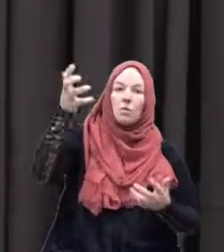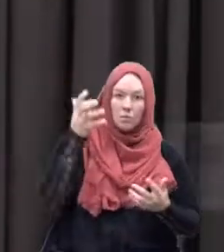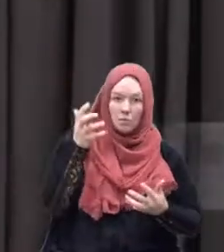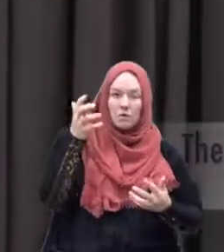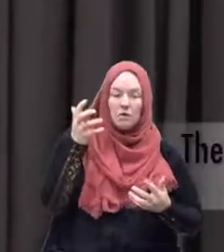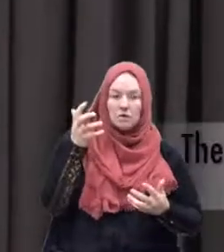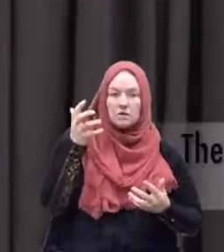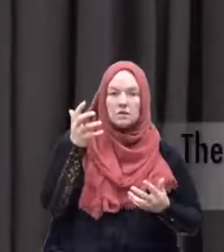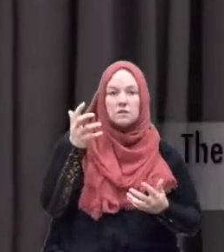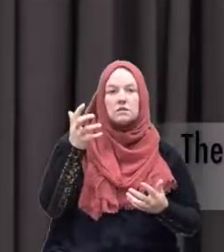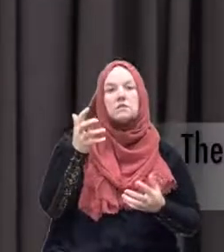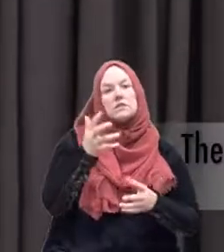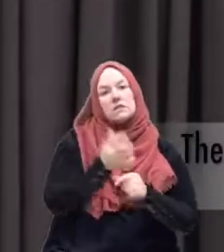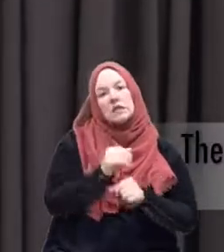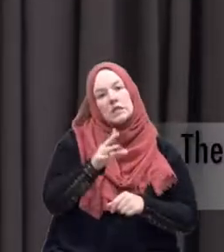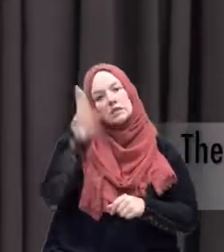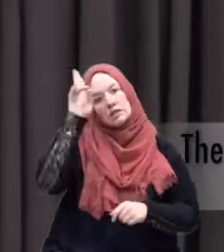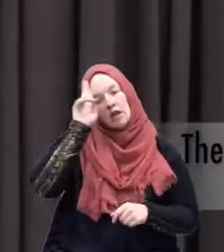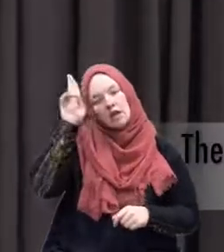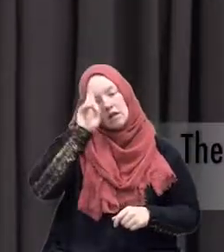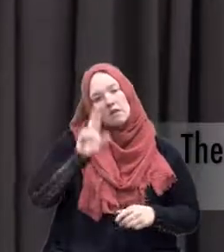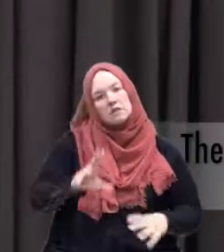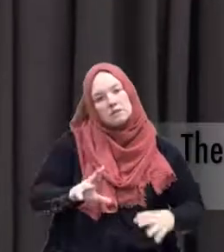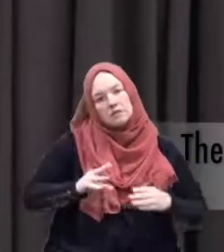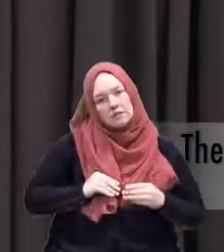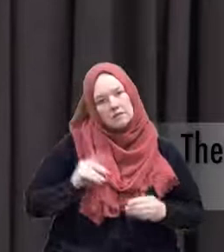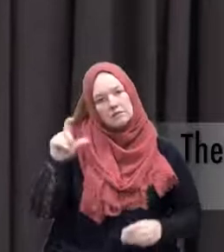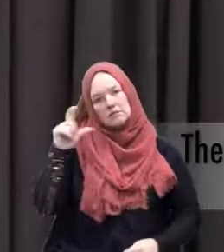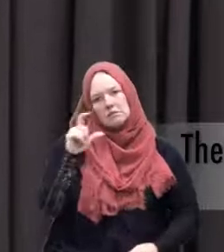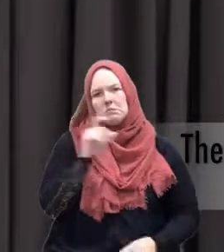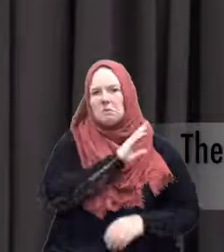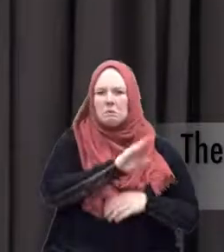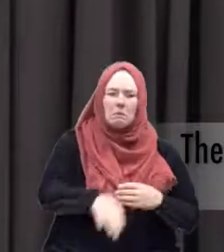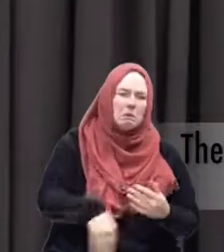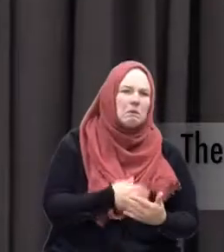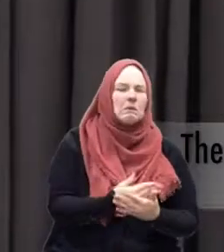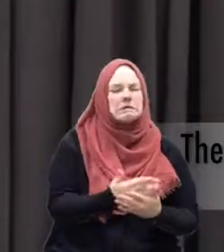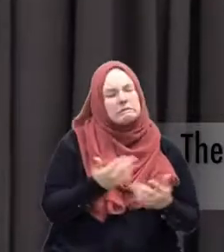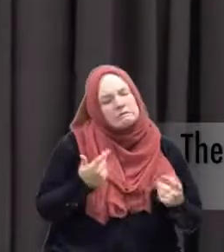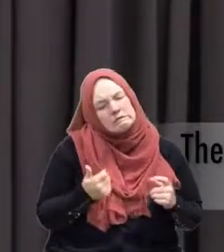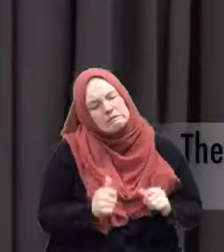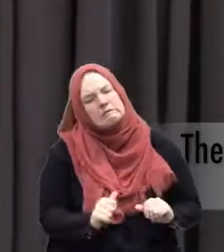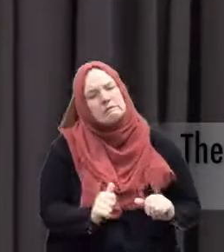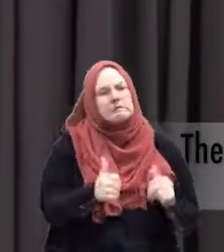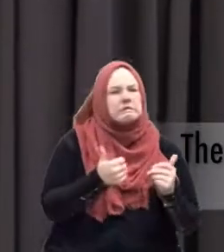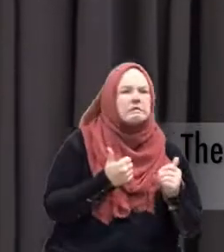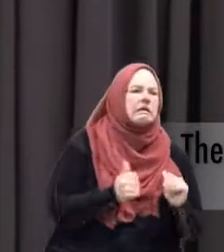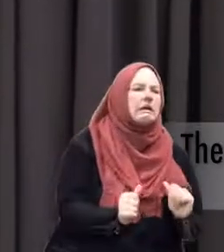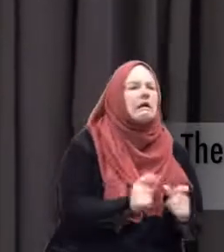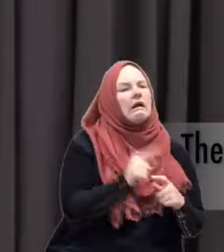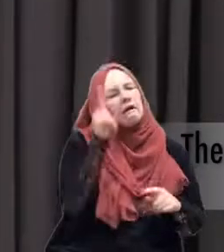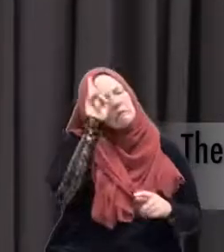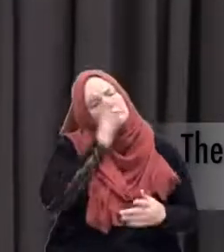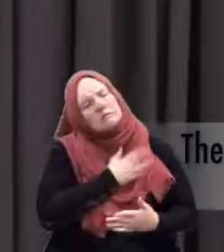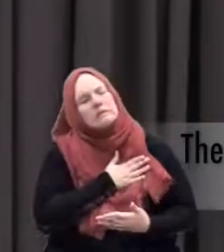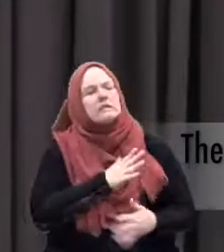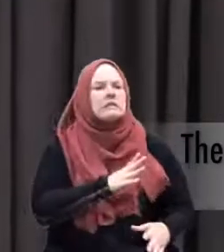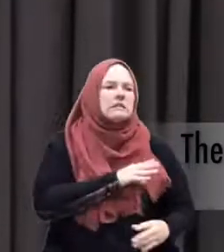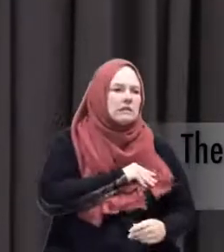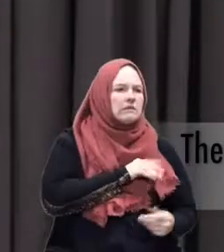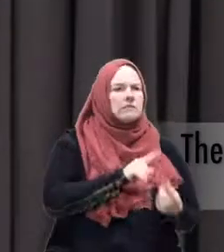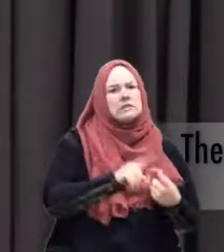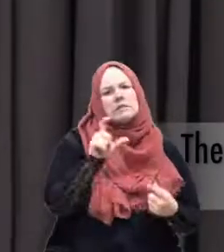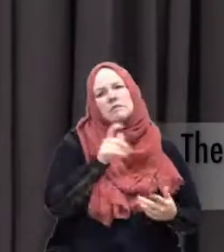When he wanted to get his uncle to accept Islam, and he put all his efforts till the last